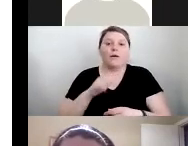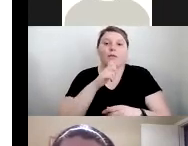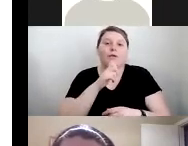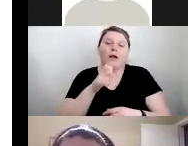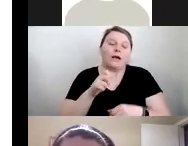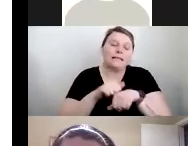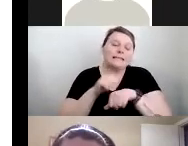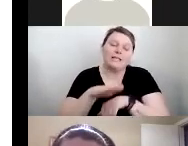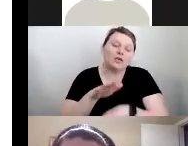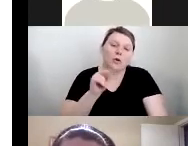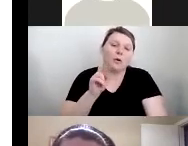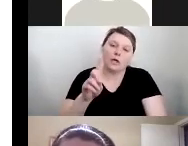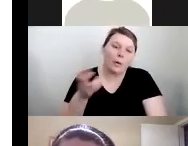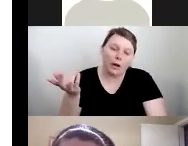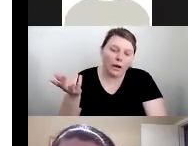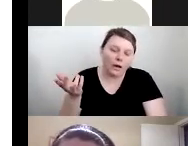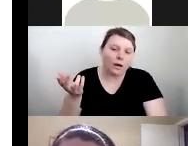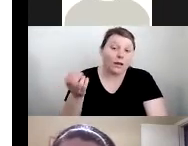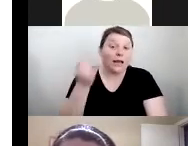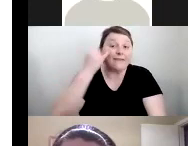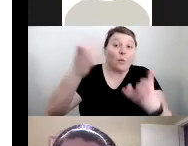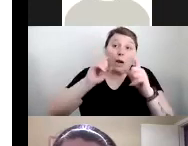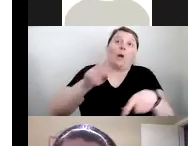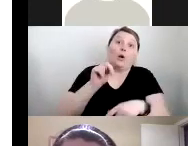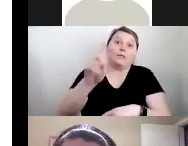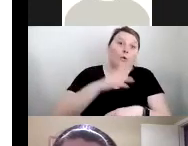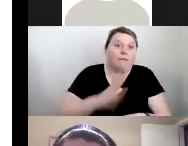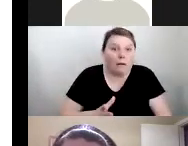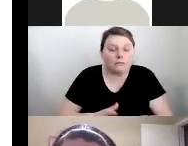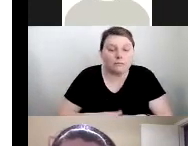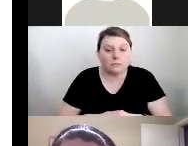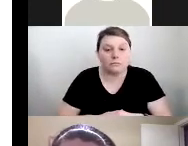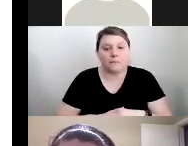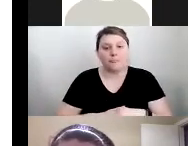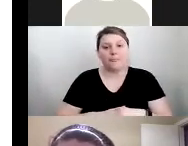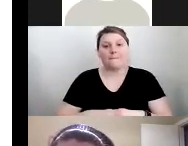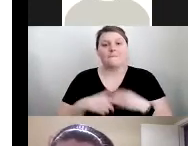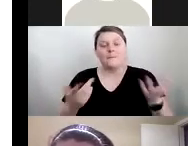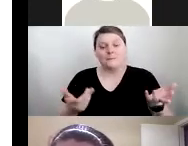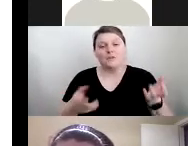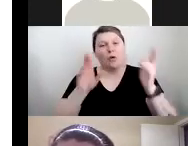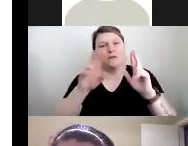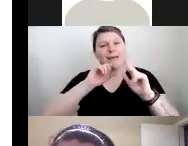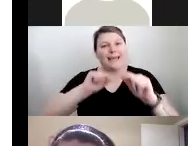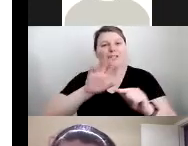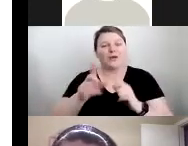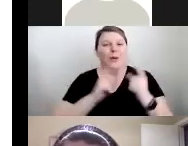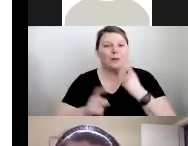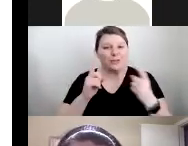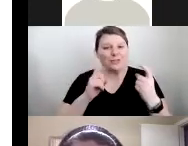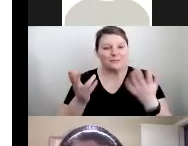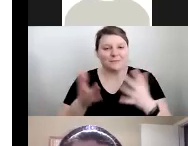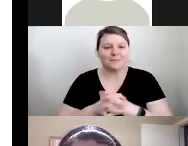Dakota, but unless you want to go to North Dakota. So hopefully I answered your question on that